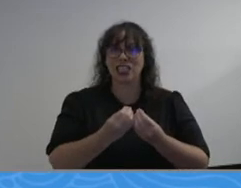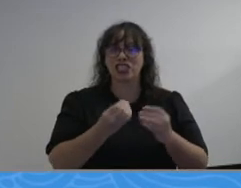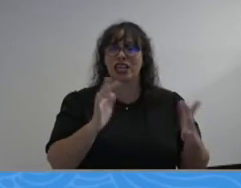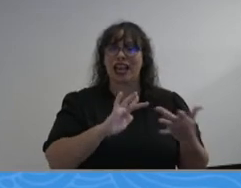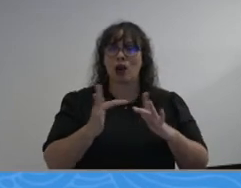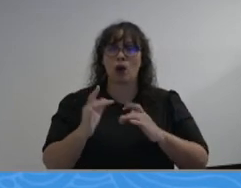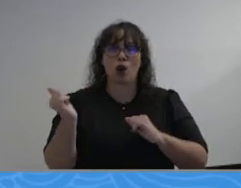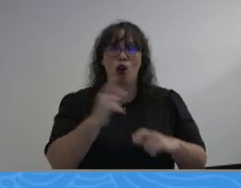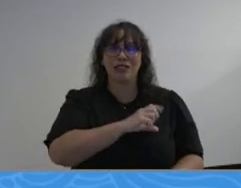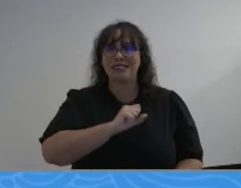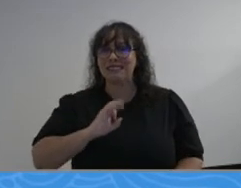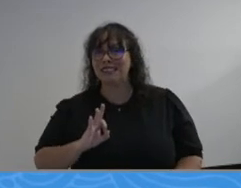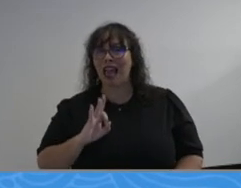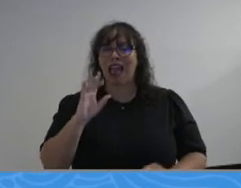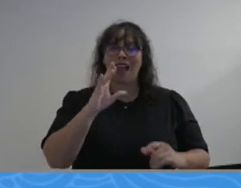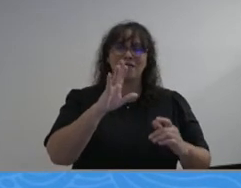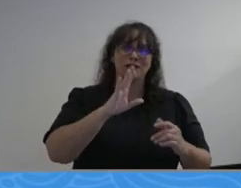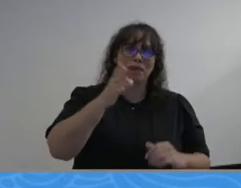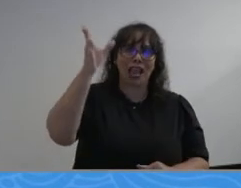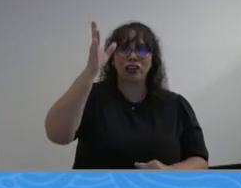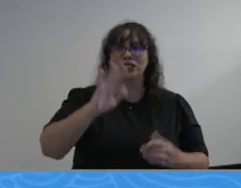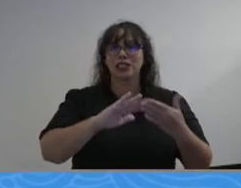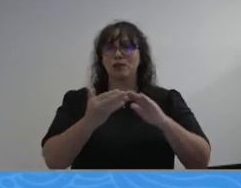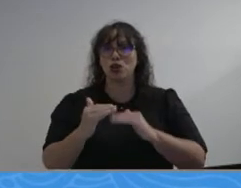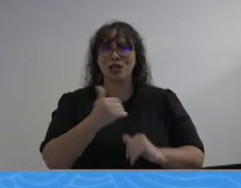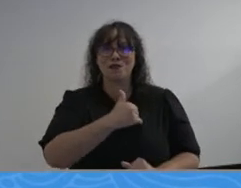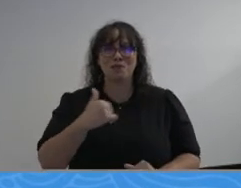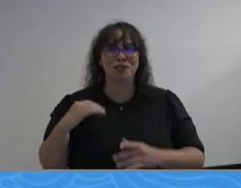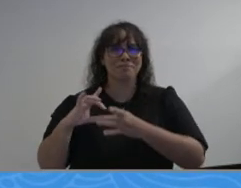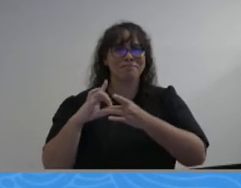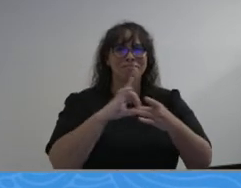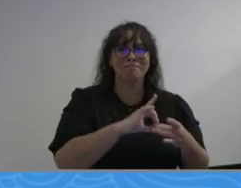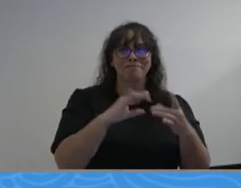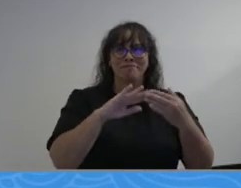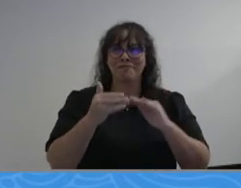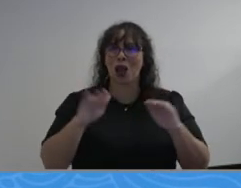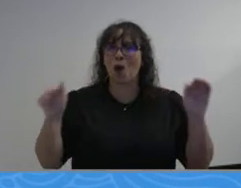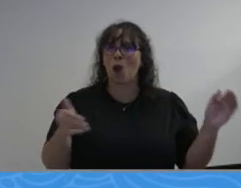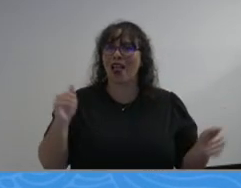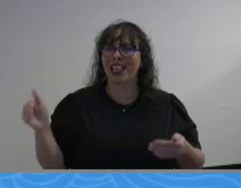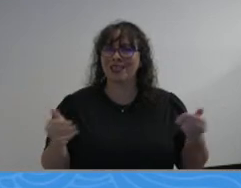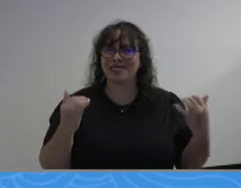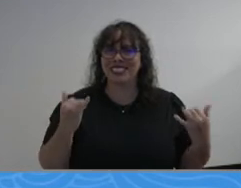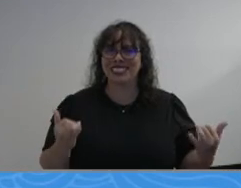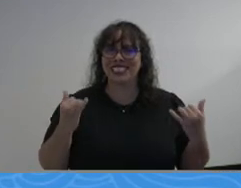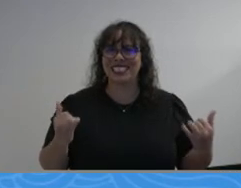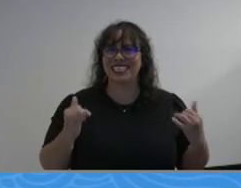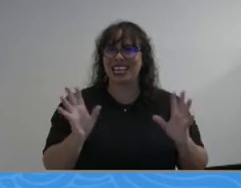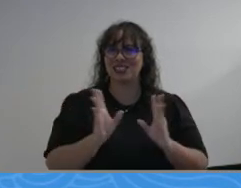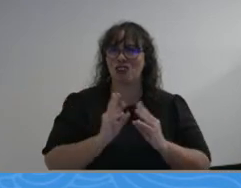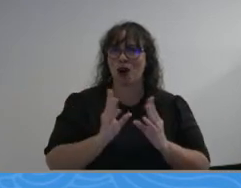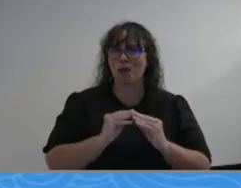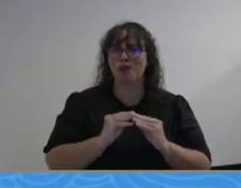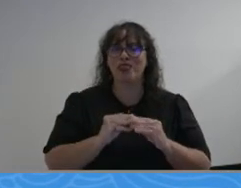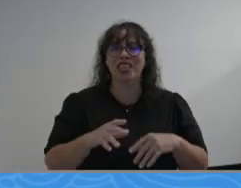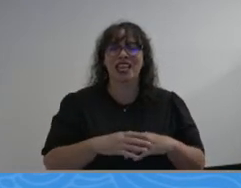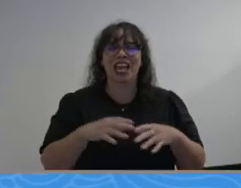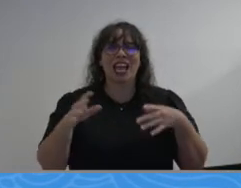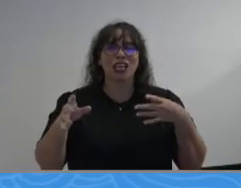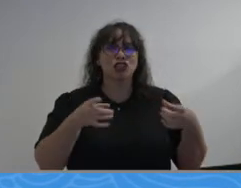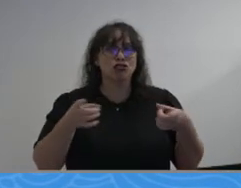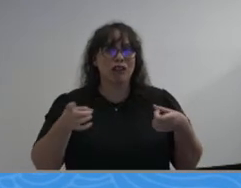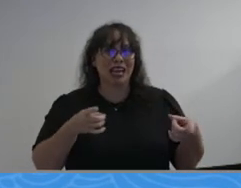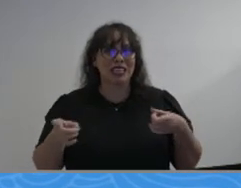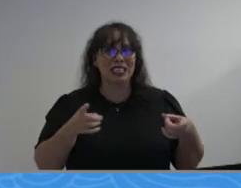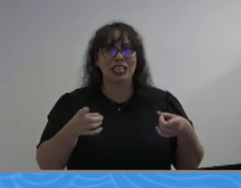all staff, parents, and community members who are part of this committee, I welcome you to today's forum, Directing Resources